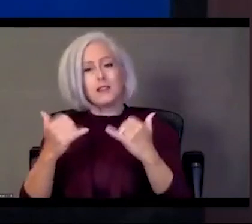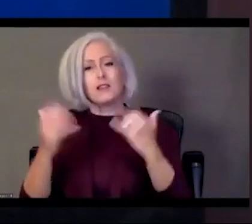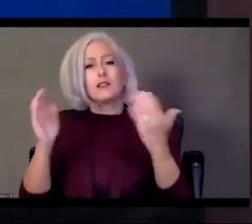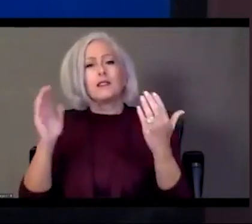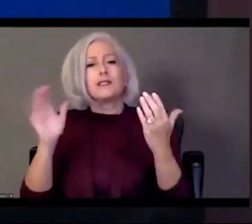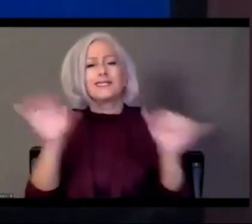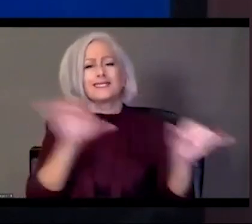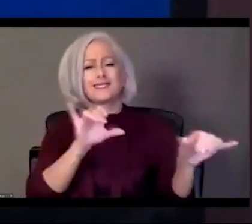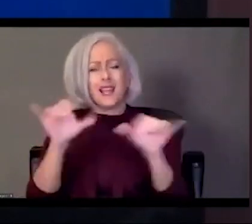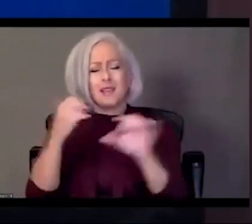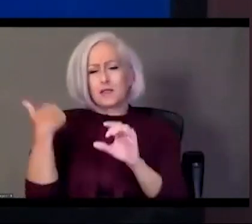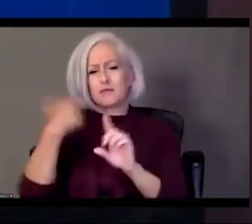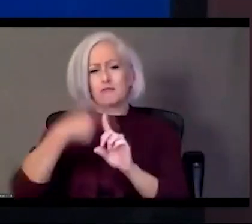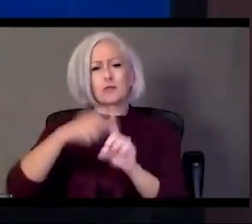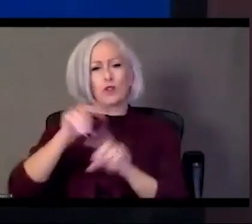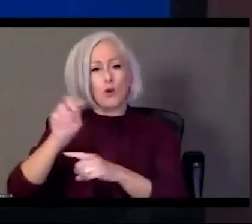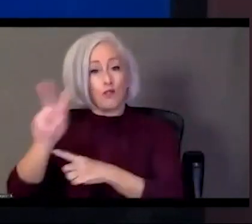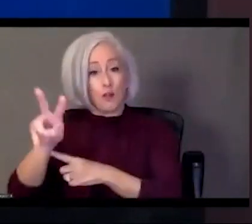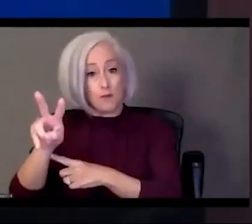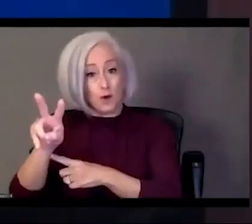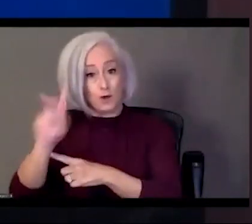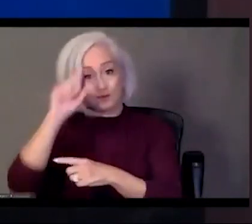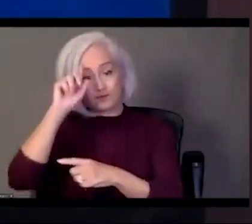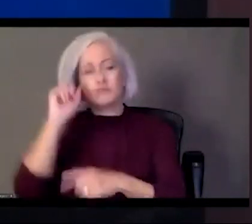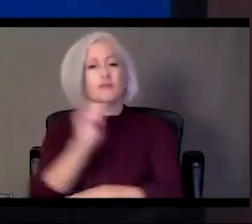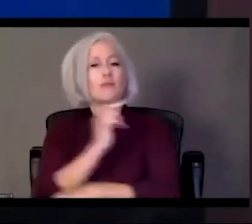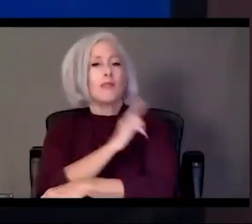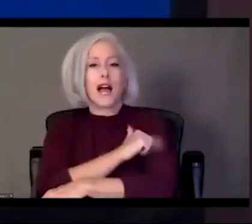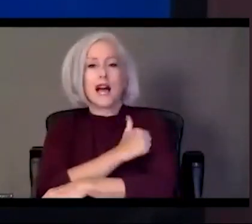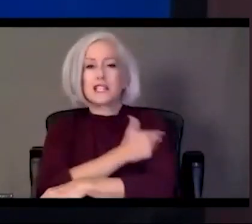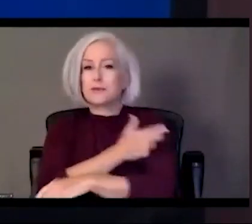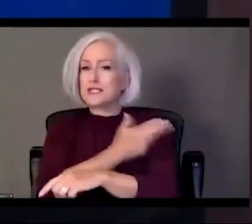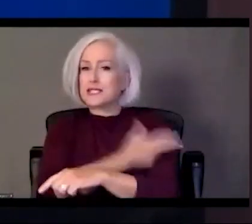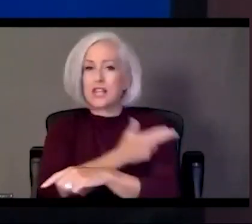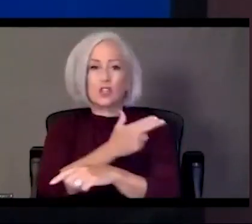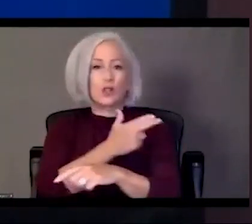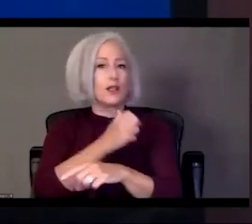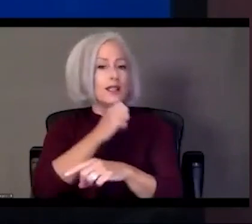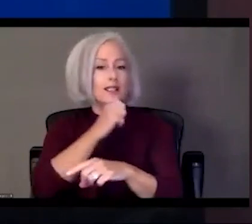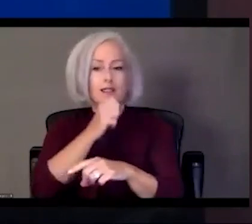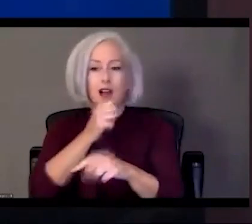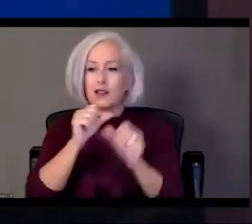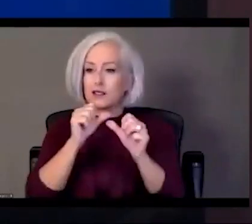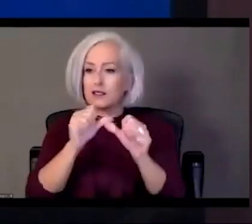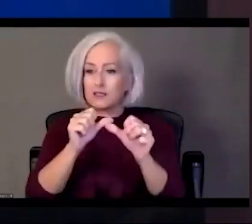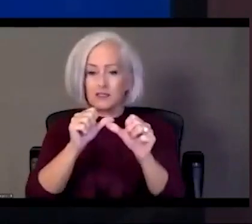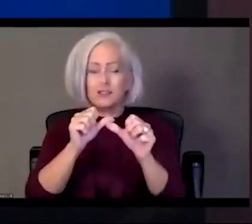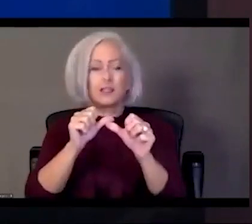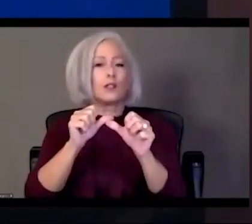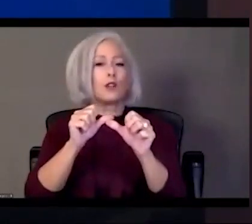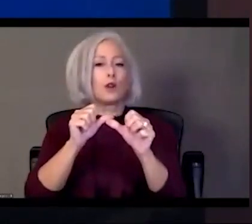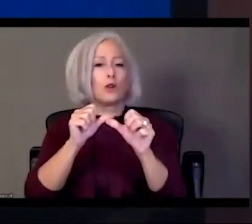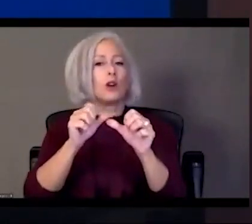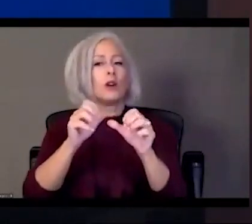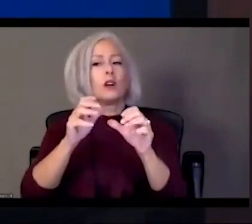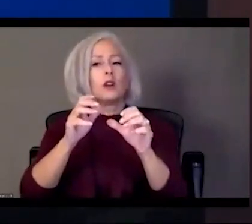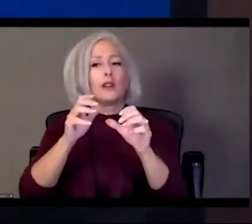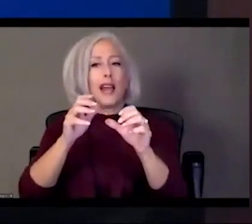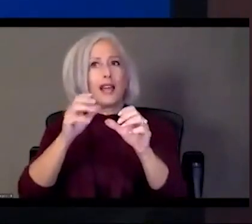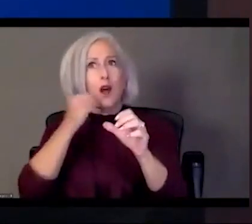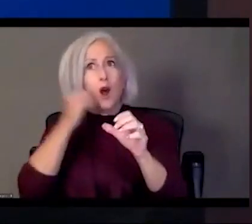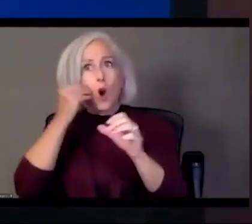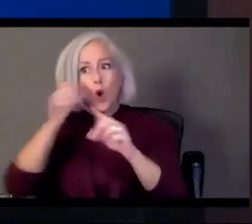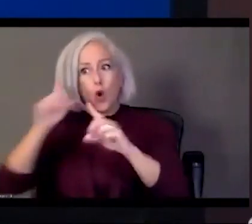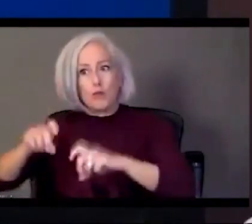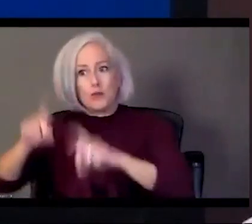weeks, we haven't peaked, and neither has that curve, and there are so many home tests being done, we're not even sure what it means to have a positive test